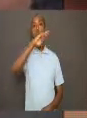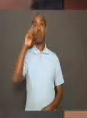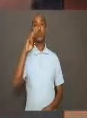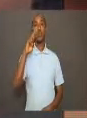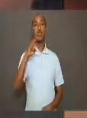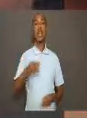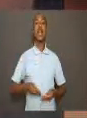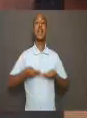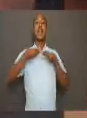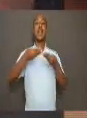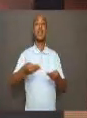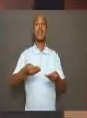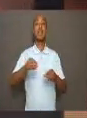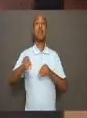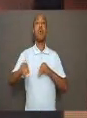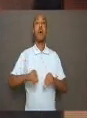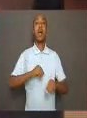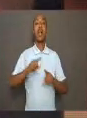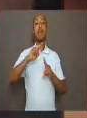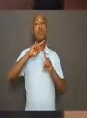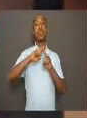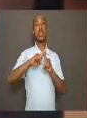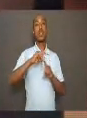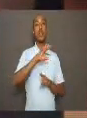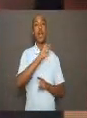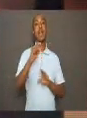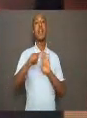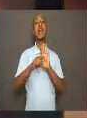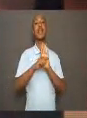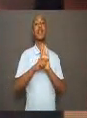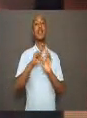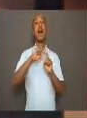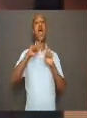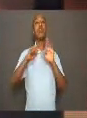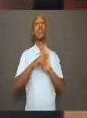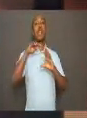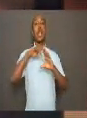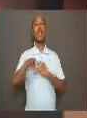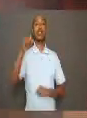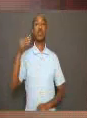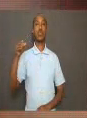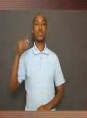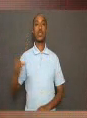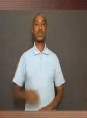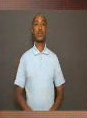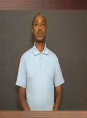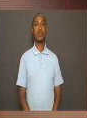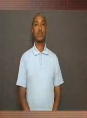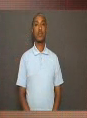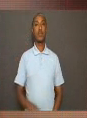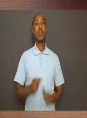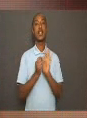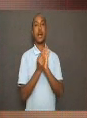they release mobile positive and negative ions in solution.